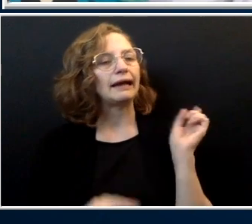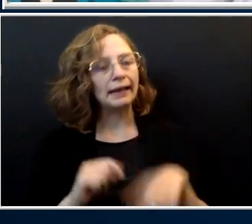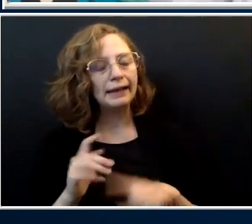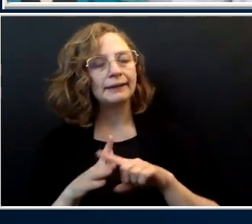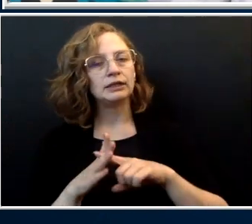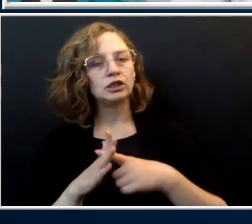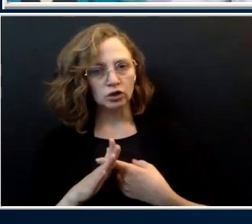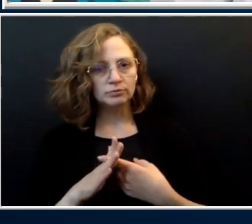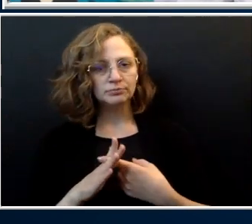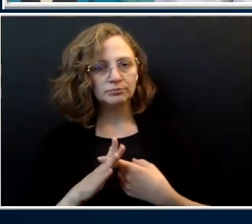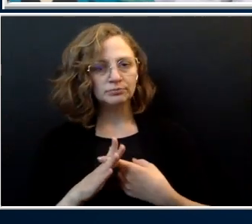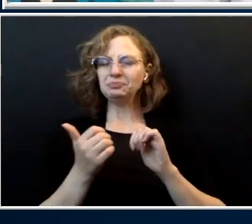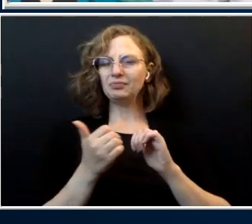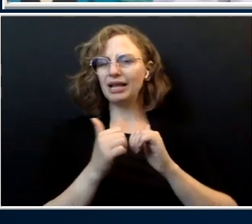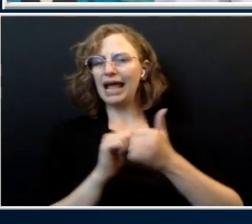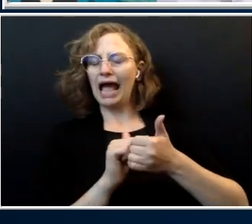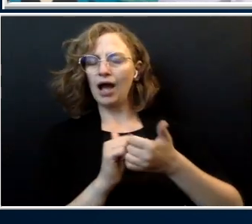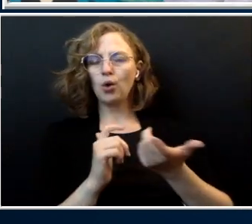habit?